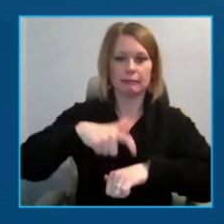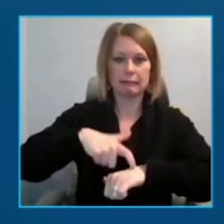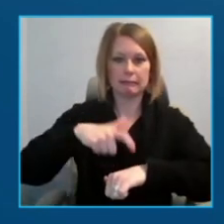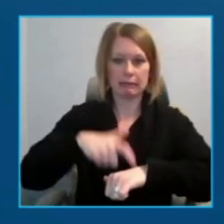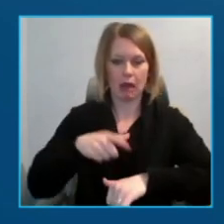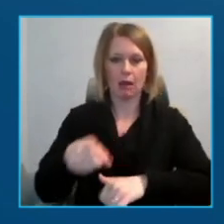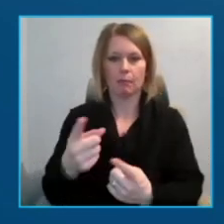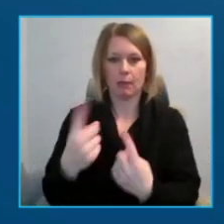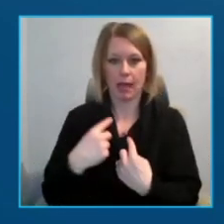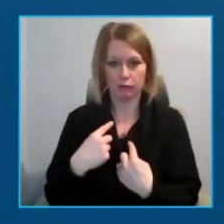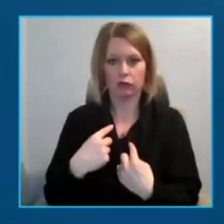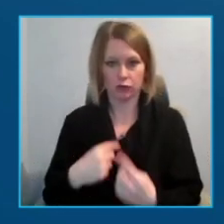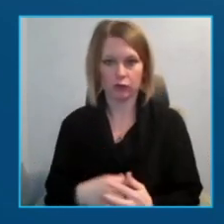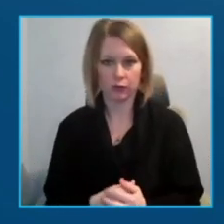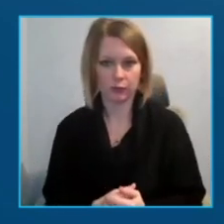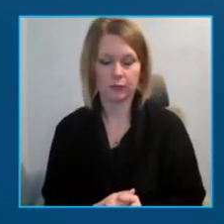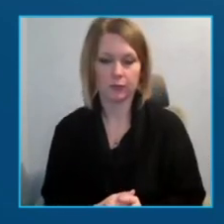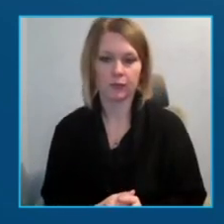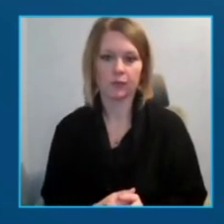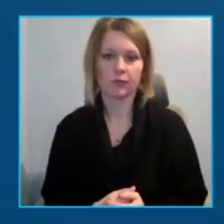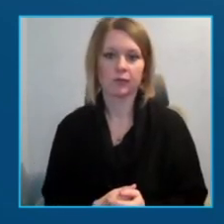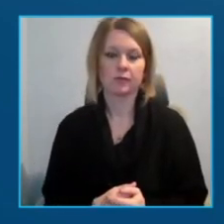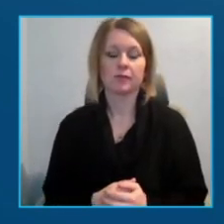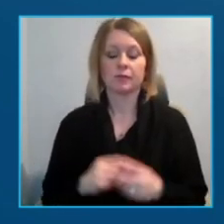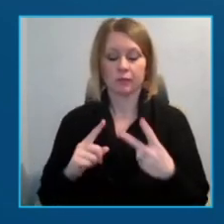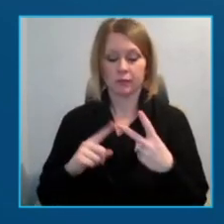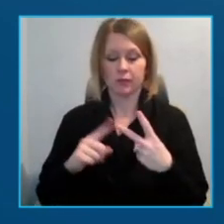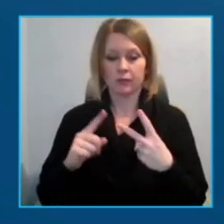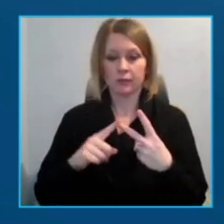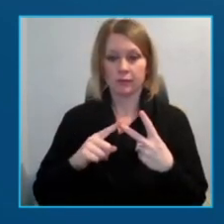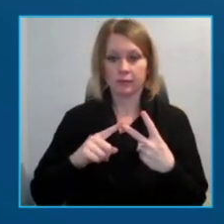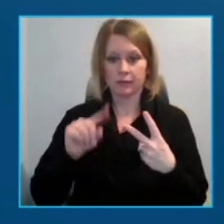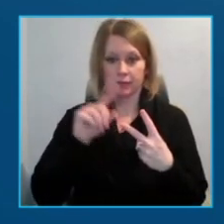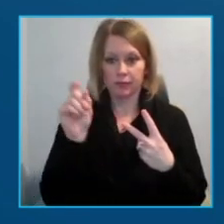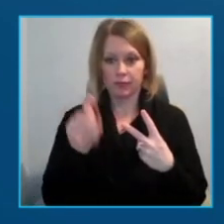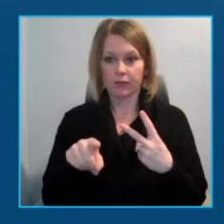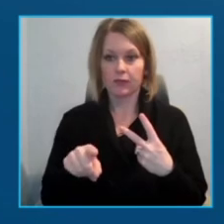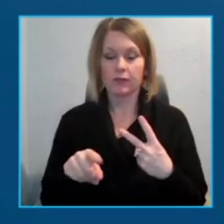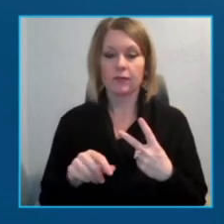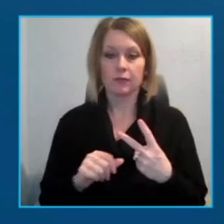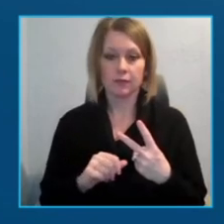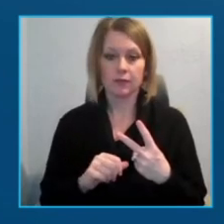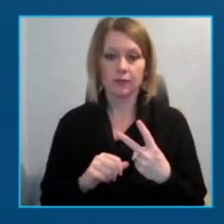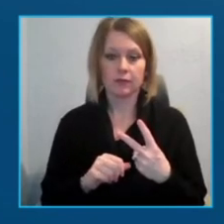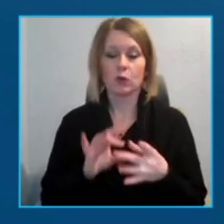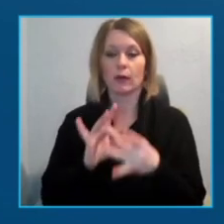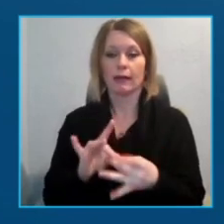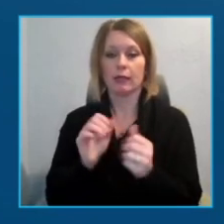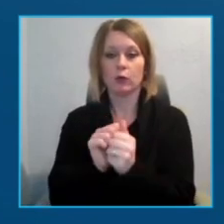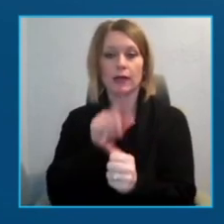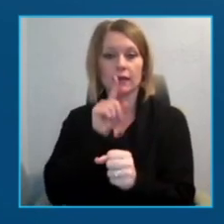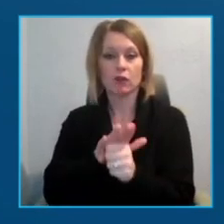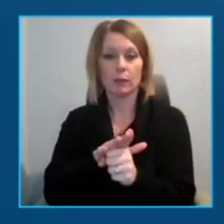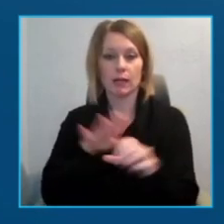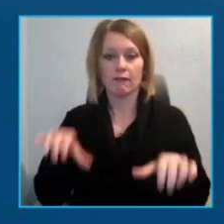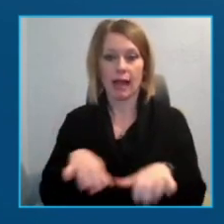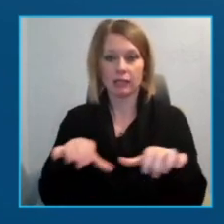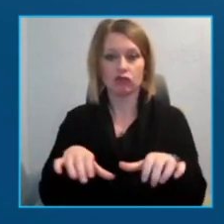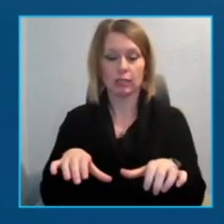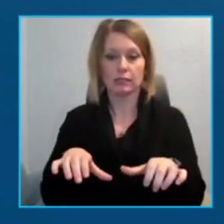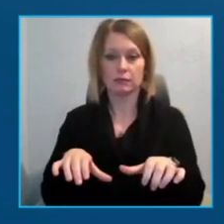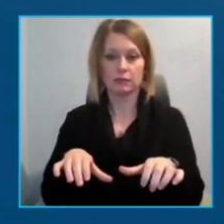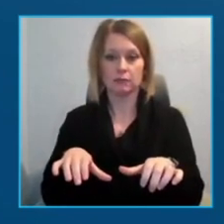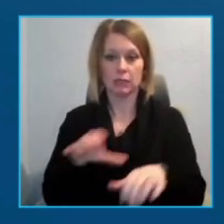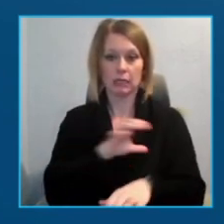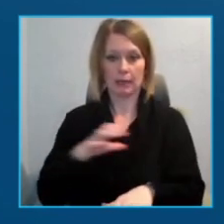answer. And then a second question I had has to do with the affirmative action committee that is going to be